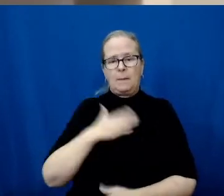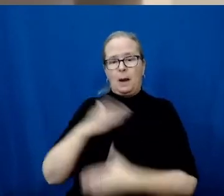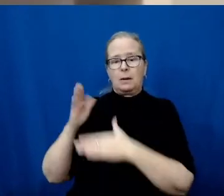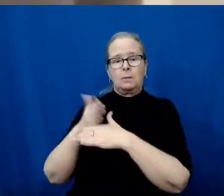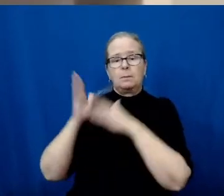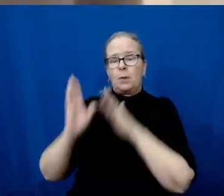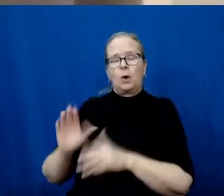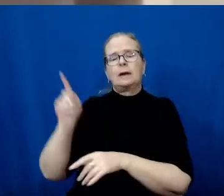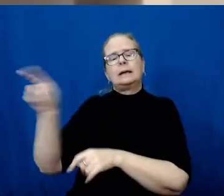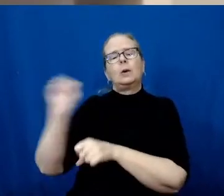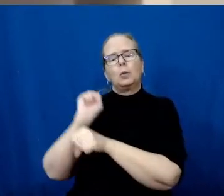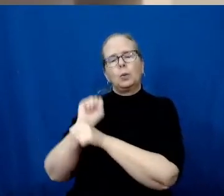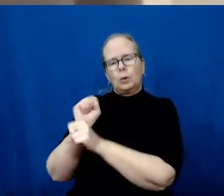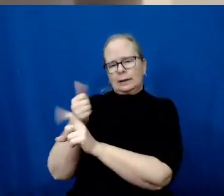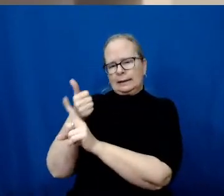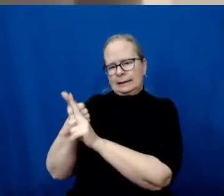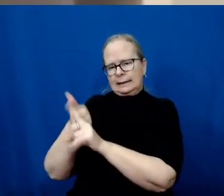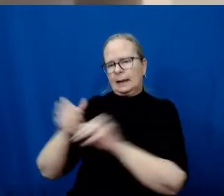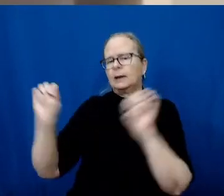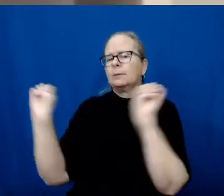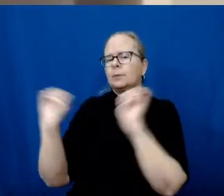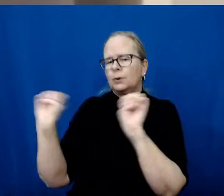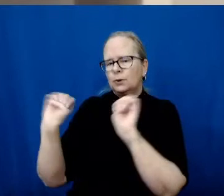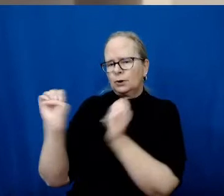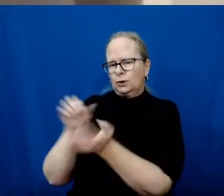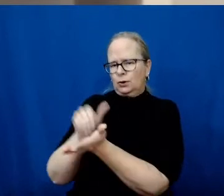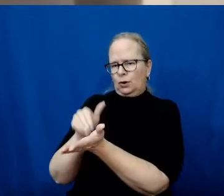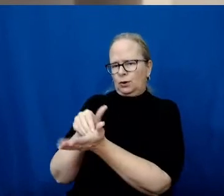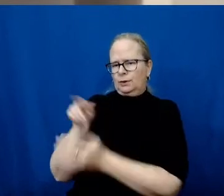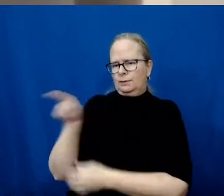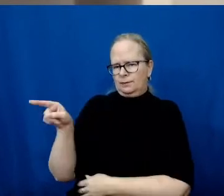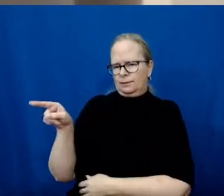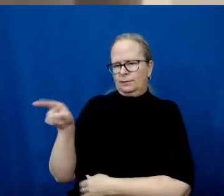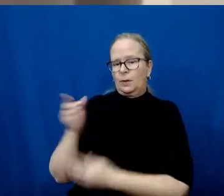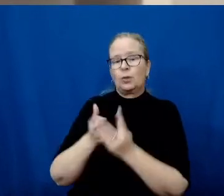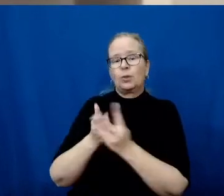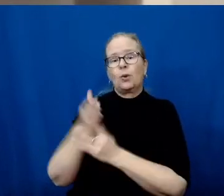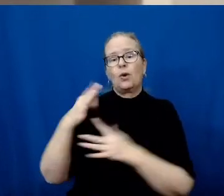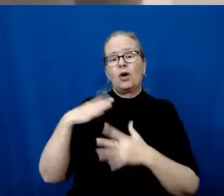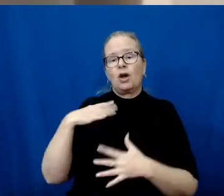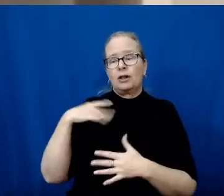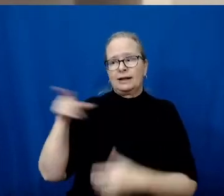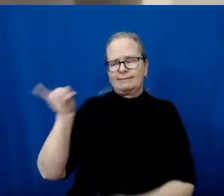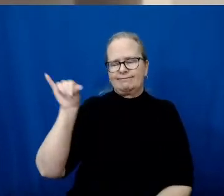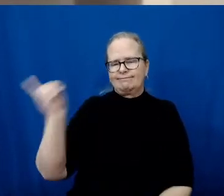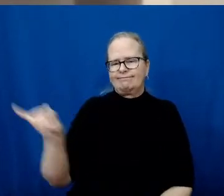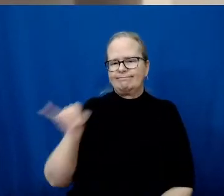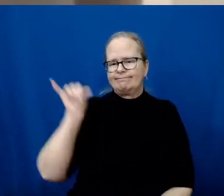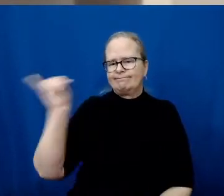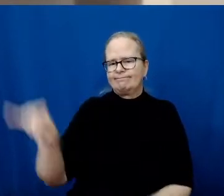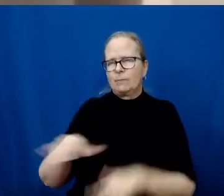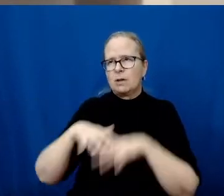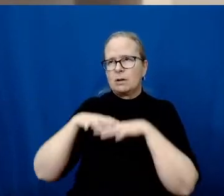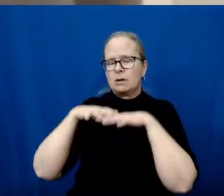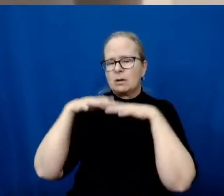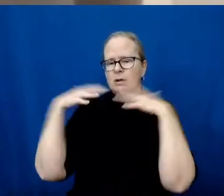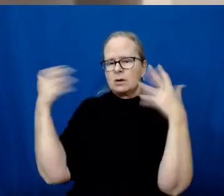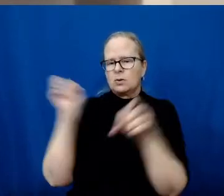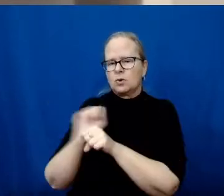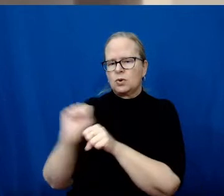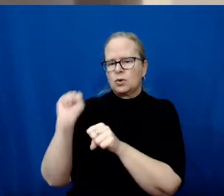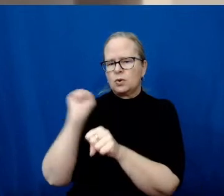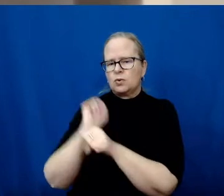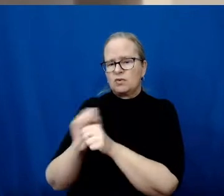over the holidays was working quite a bit leading up to Christmas. And on Christmas Eve was